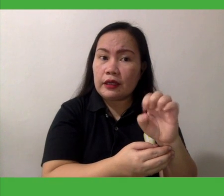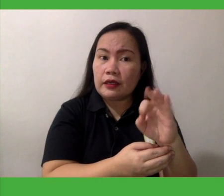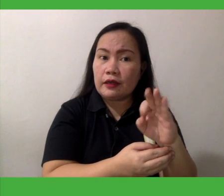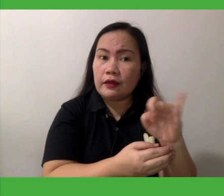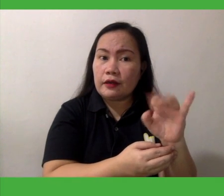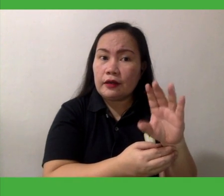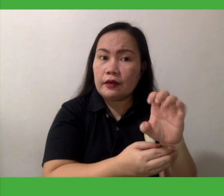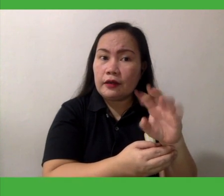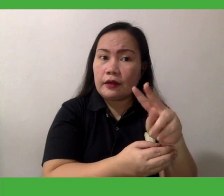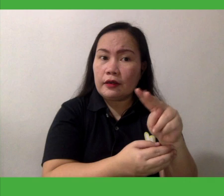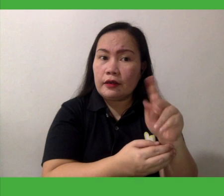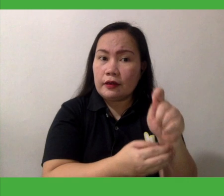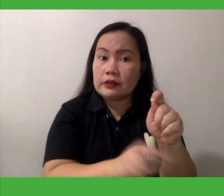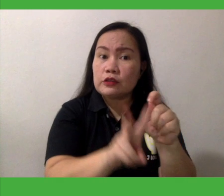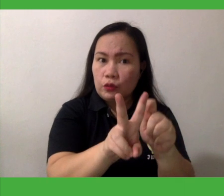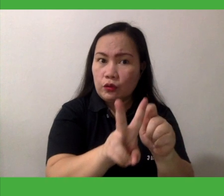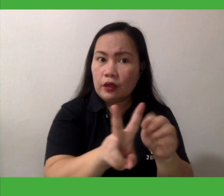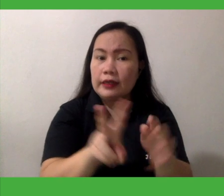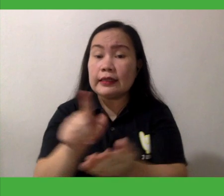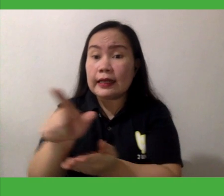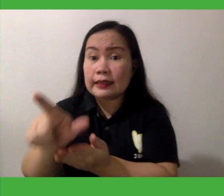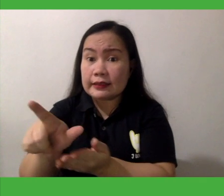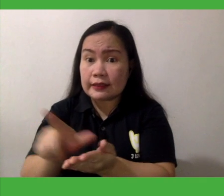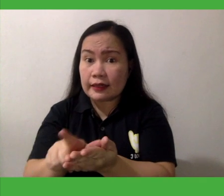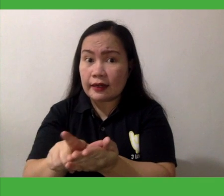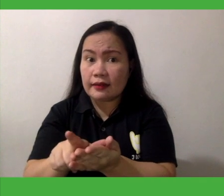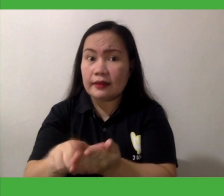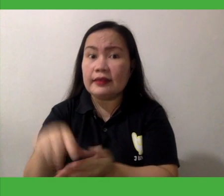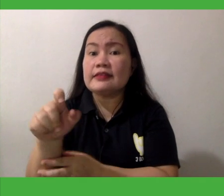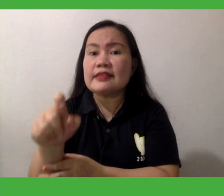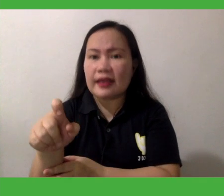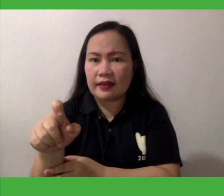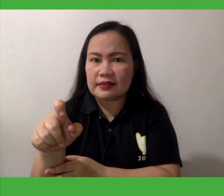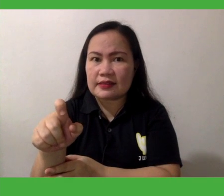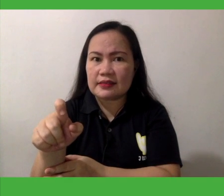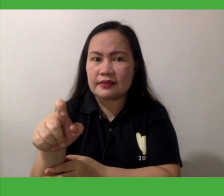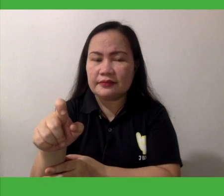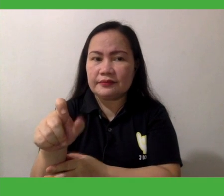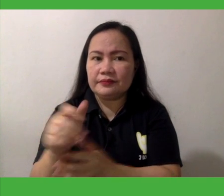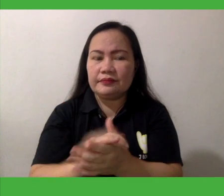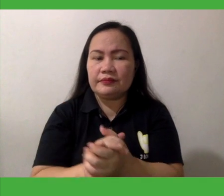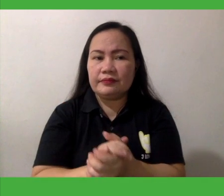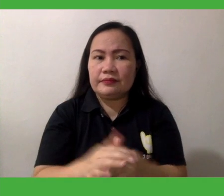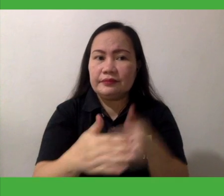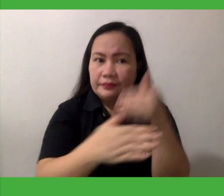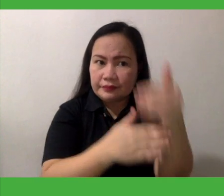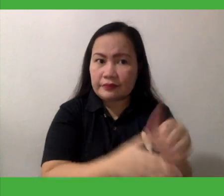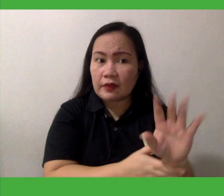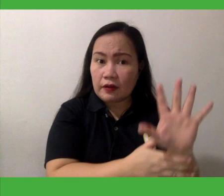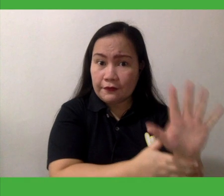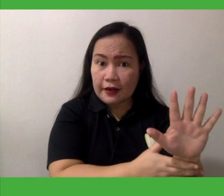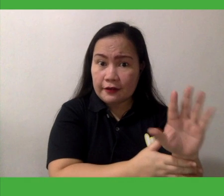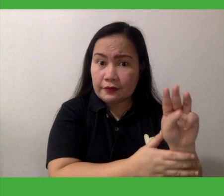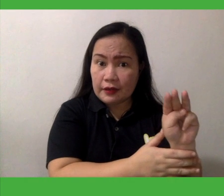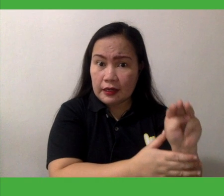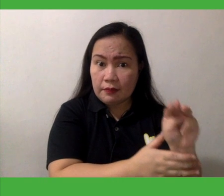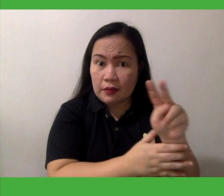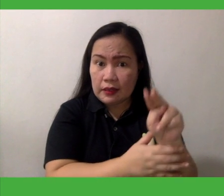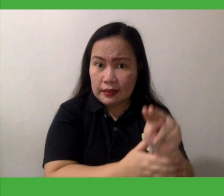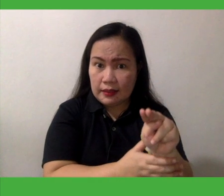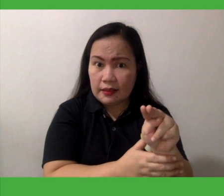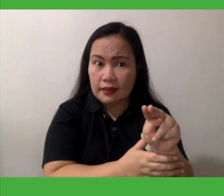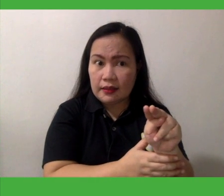literal coefficient is x. Kung merong exponent, isasama po natin yung exponent. That is the literal coefficient. Next.